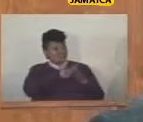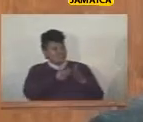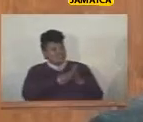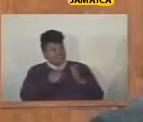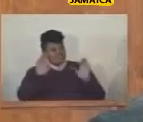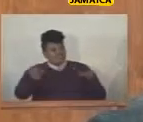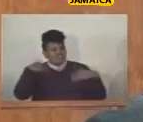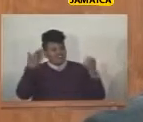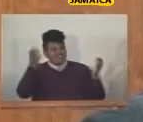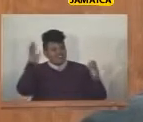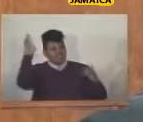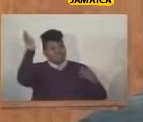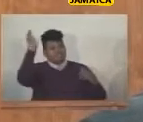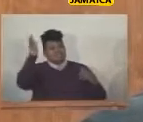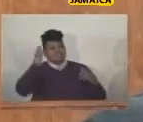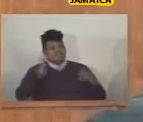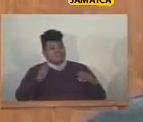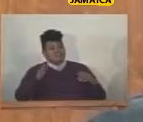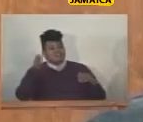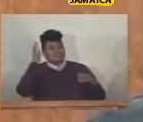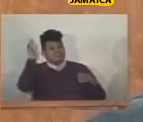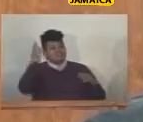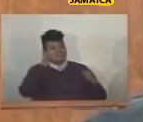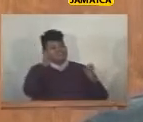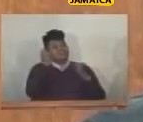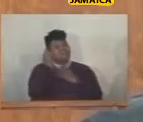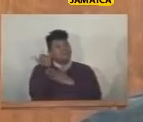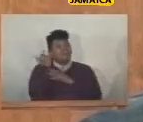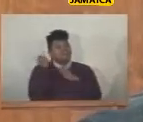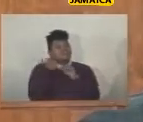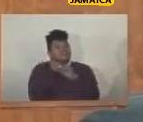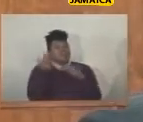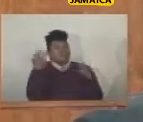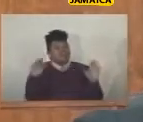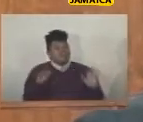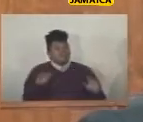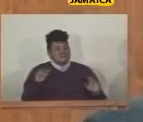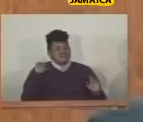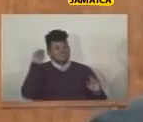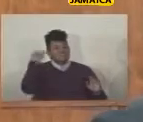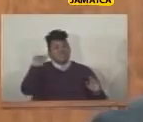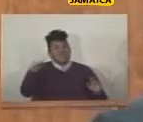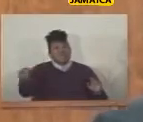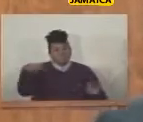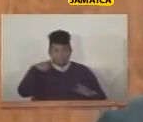a speech. The speech was given last year. Remind them of it.